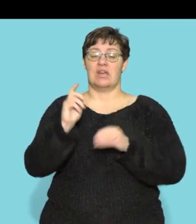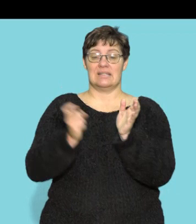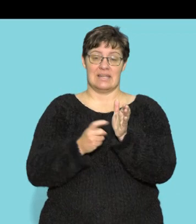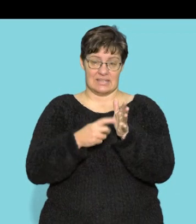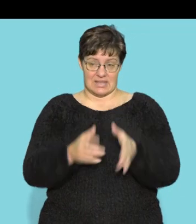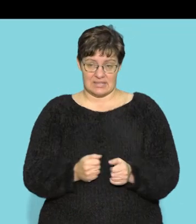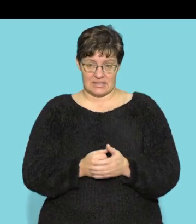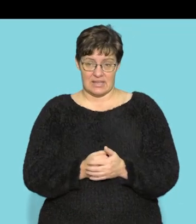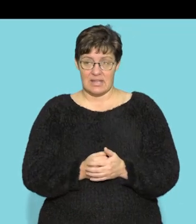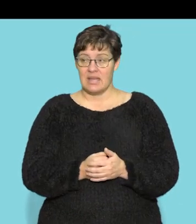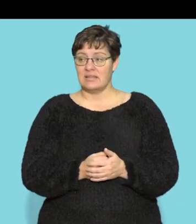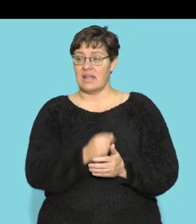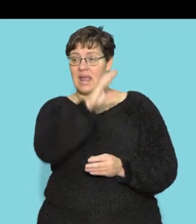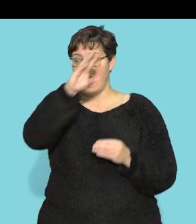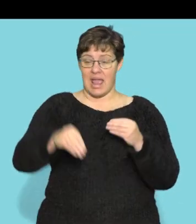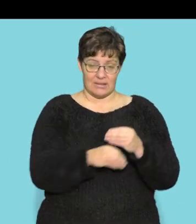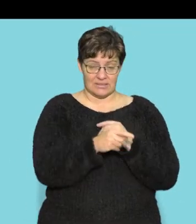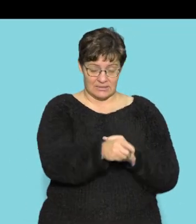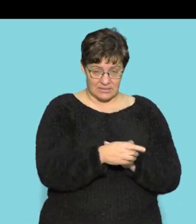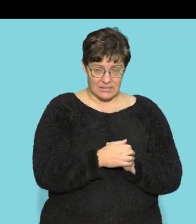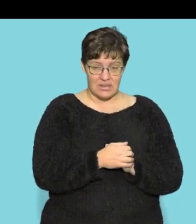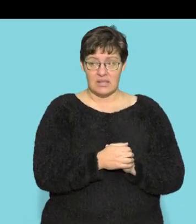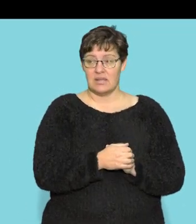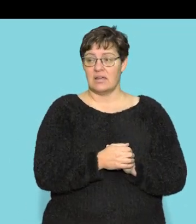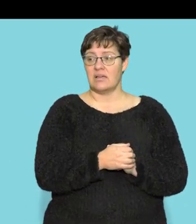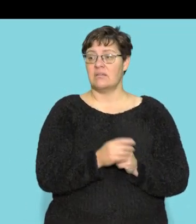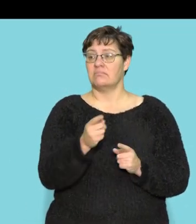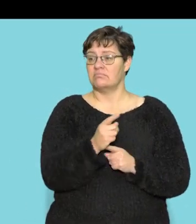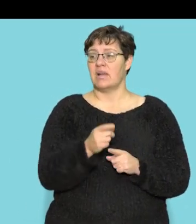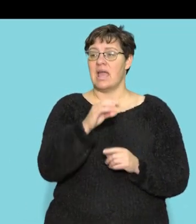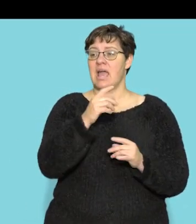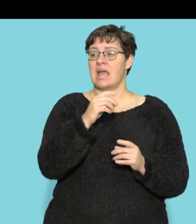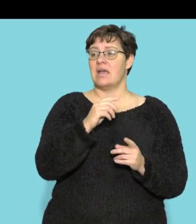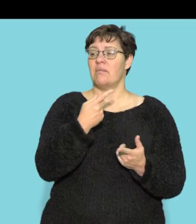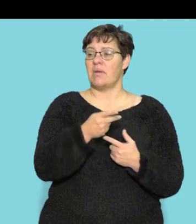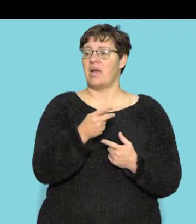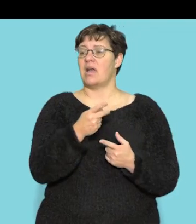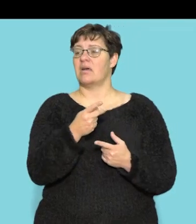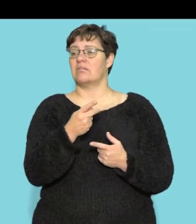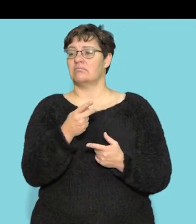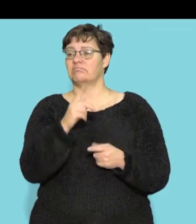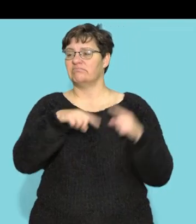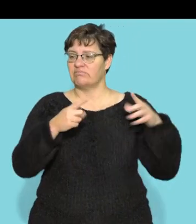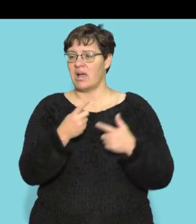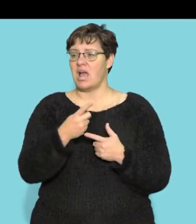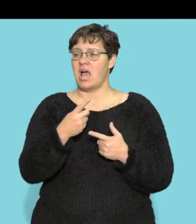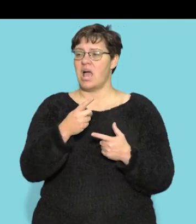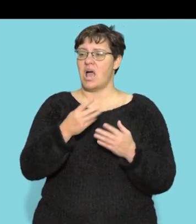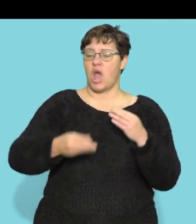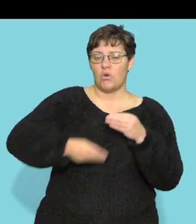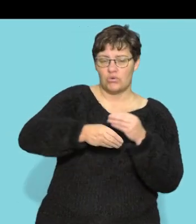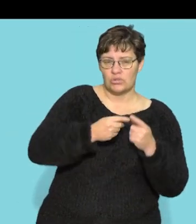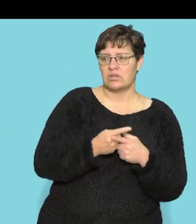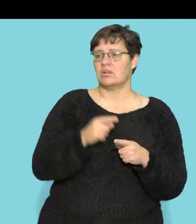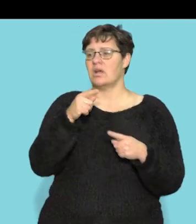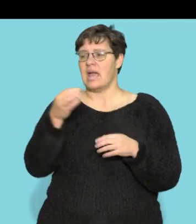your income receivable or accrued income, your prepaid expenses, deposit on water and